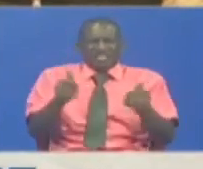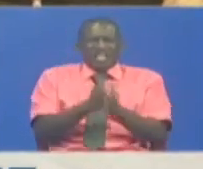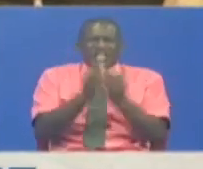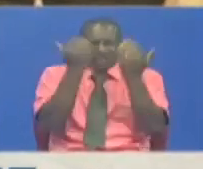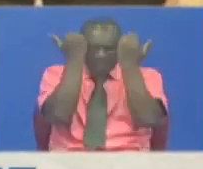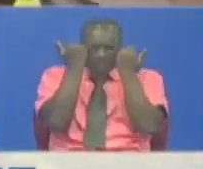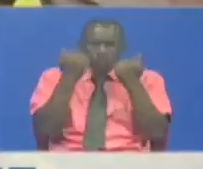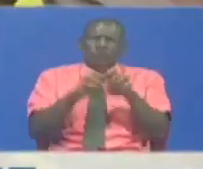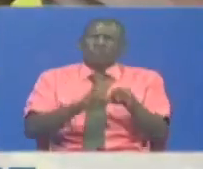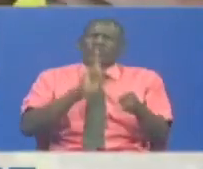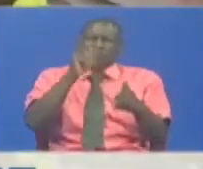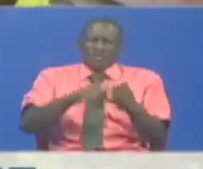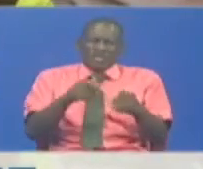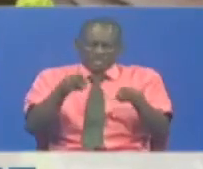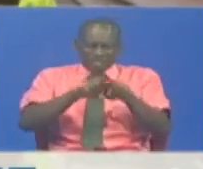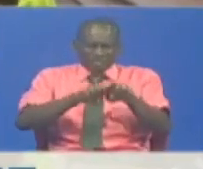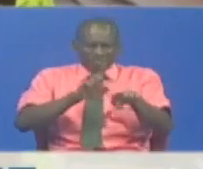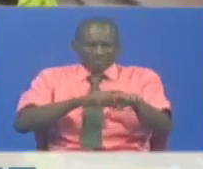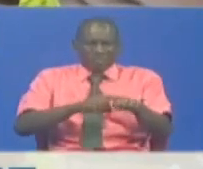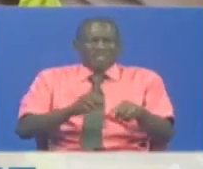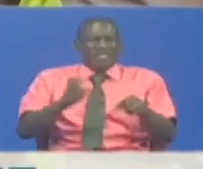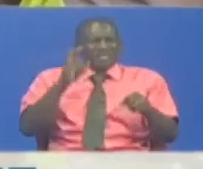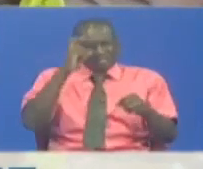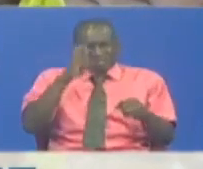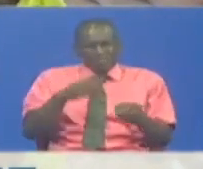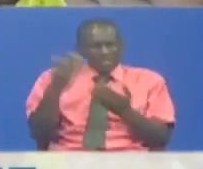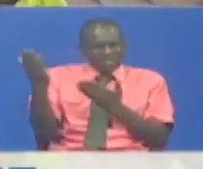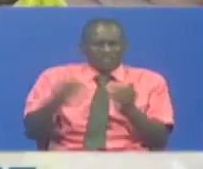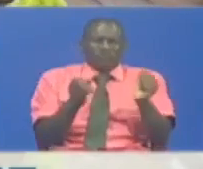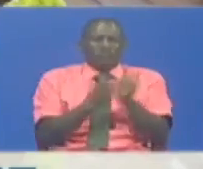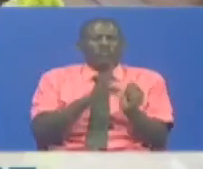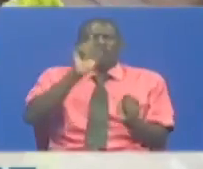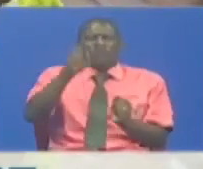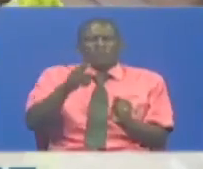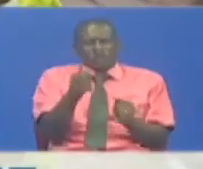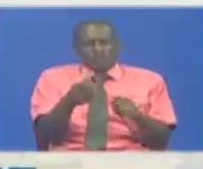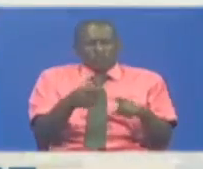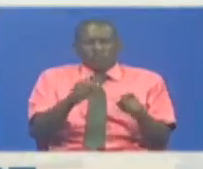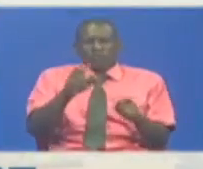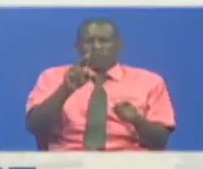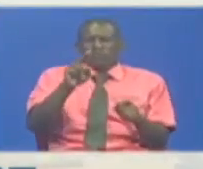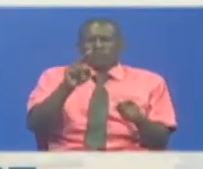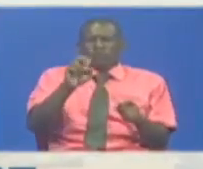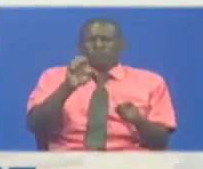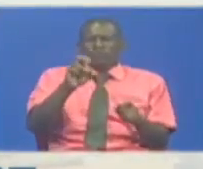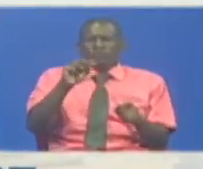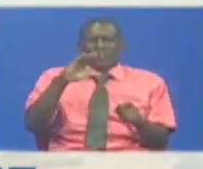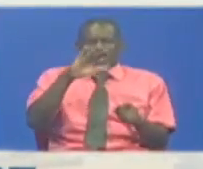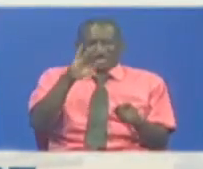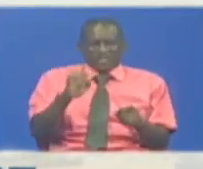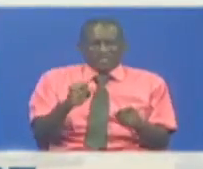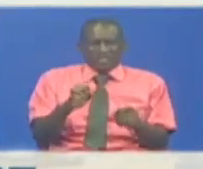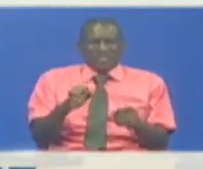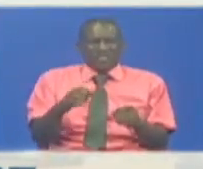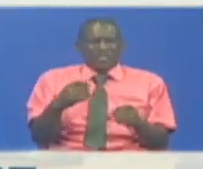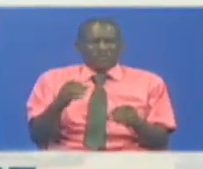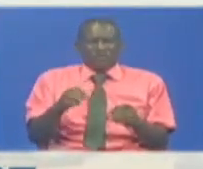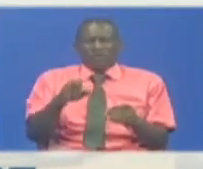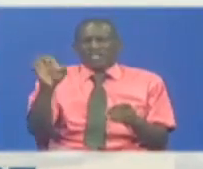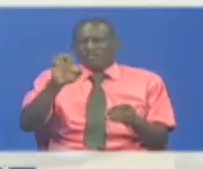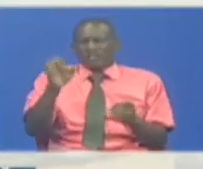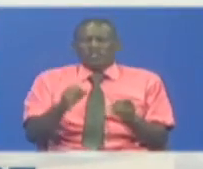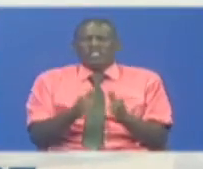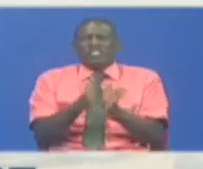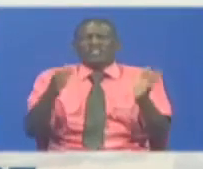heard that during the same period, the accused received 12 million shillings from Eunice Gakinya from Evasion General